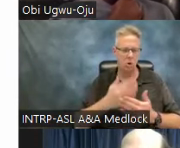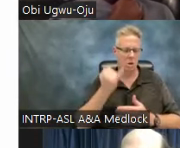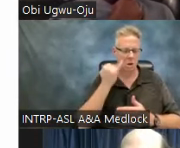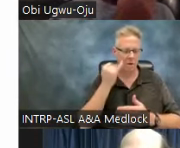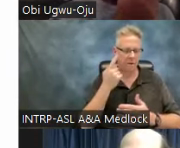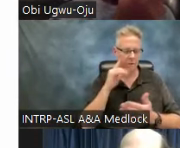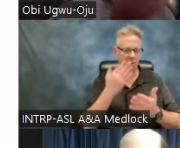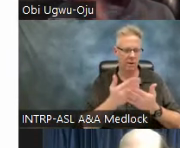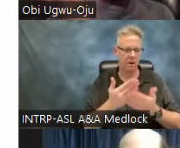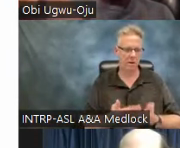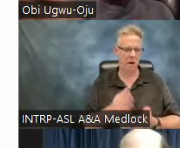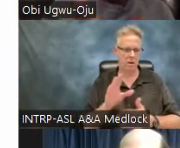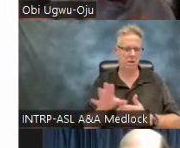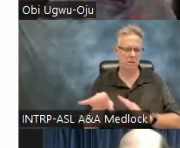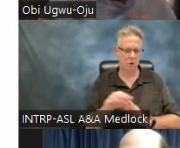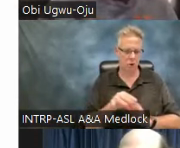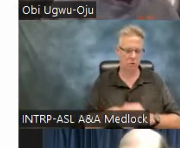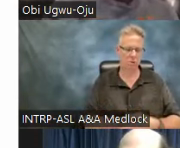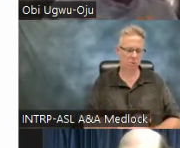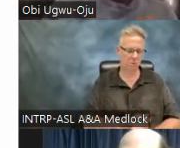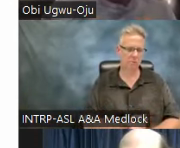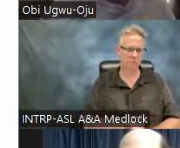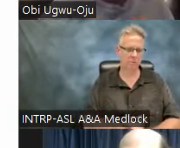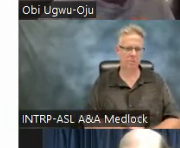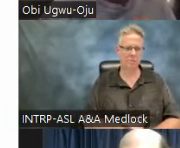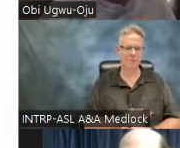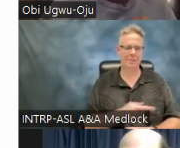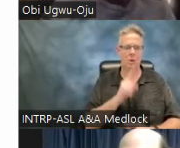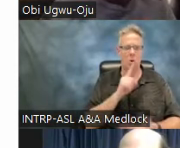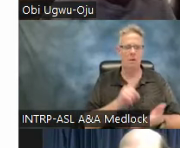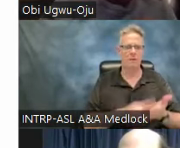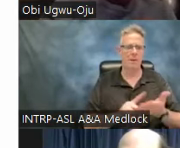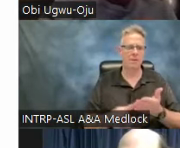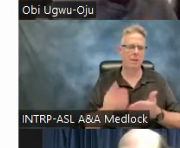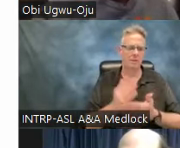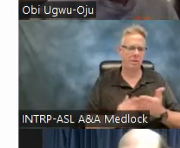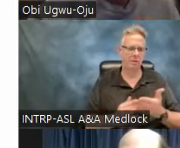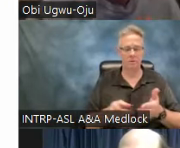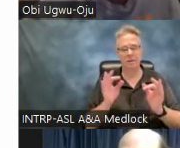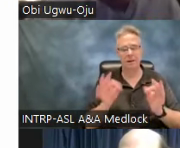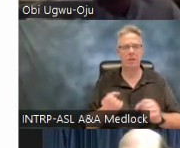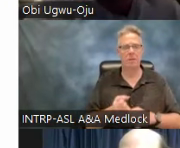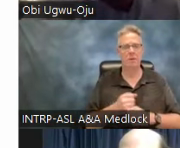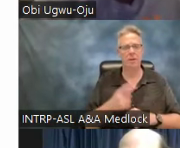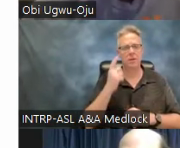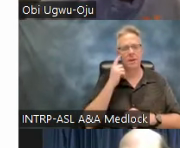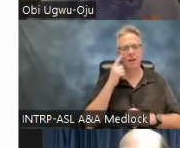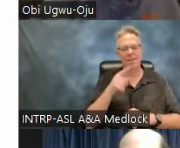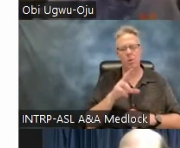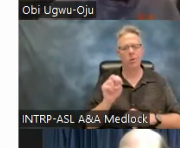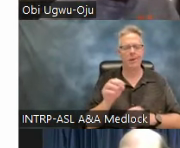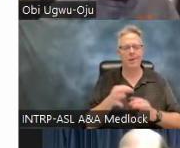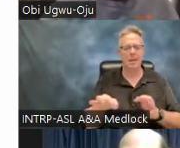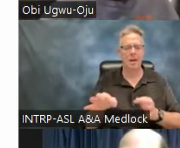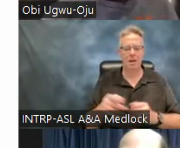footage. But yeah, it is an investigative thing, but it definitely makes sense to just like restate it here.